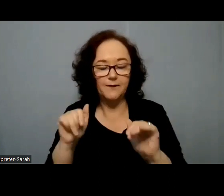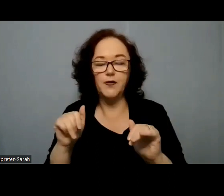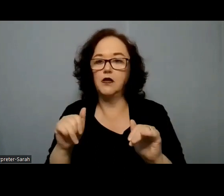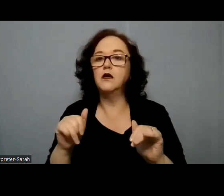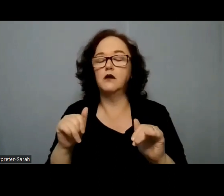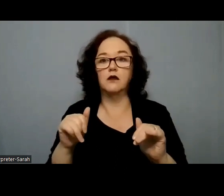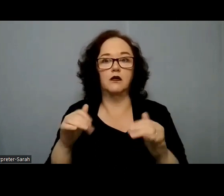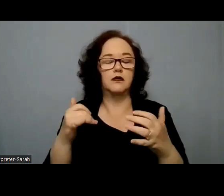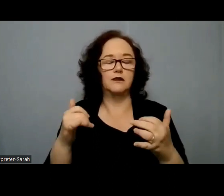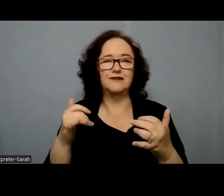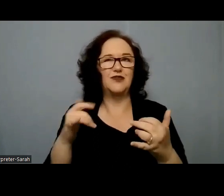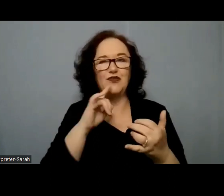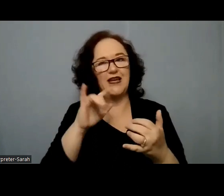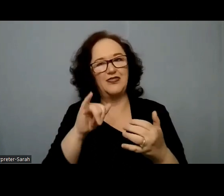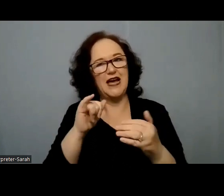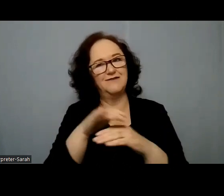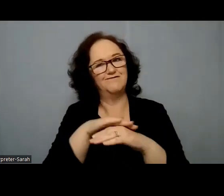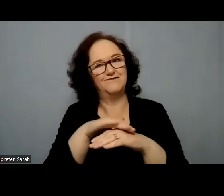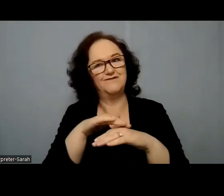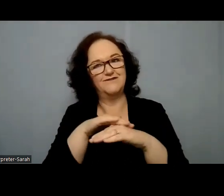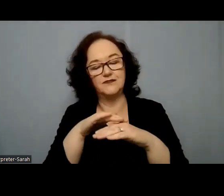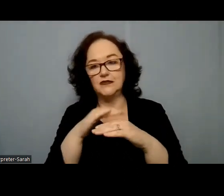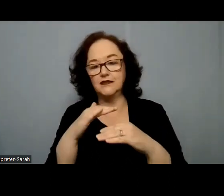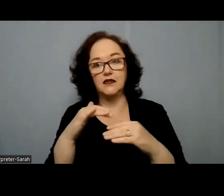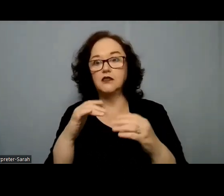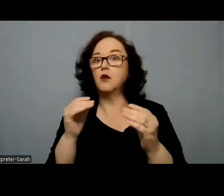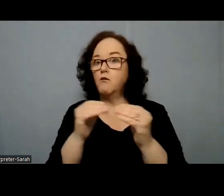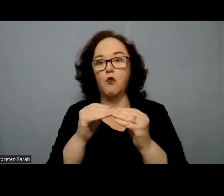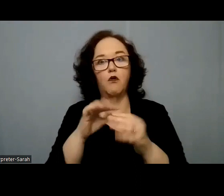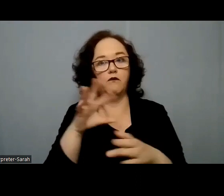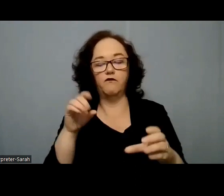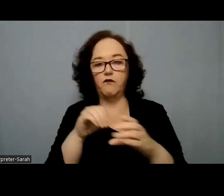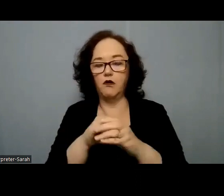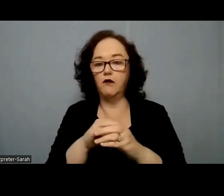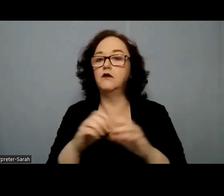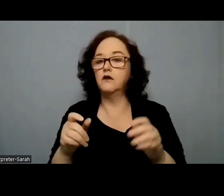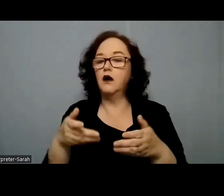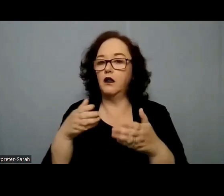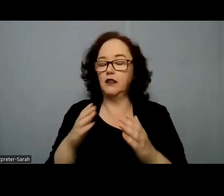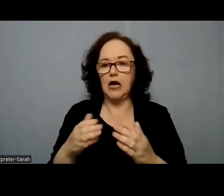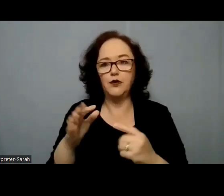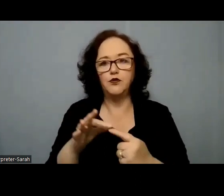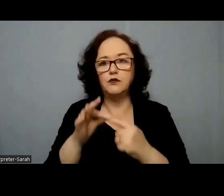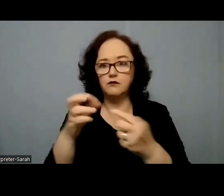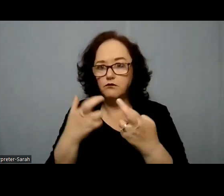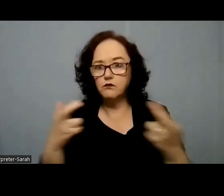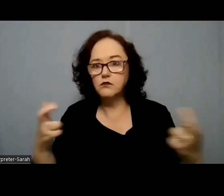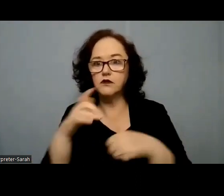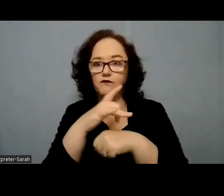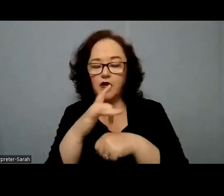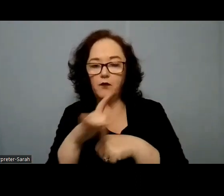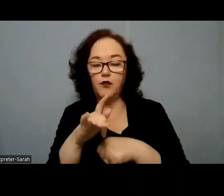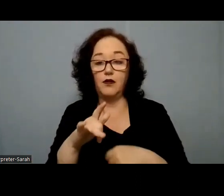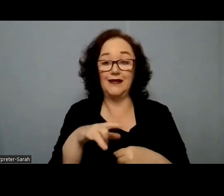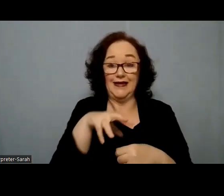that. Specifically, this allows for very unique resources to be available not only internally to our system